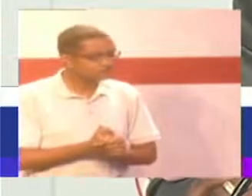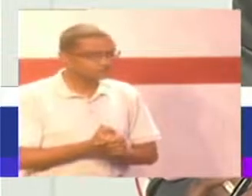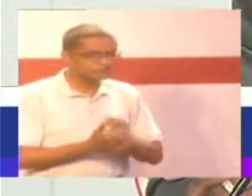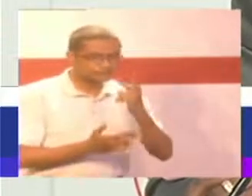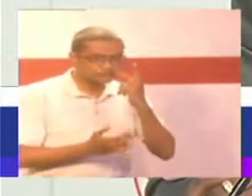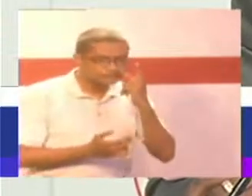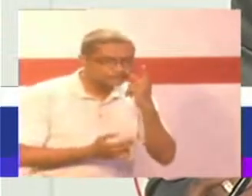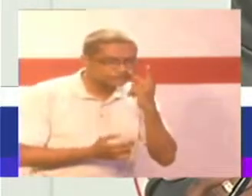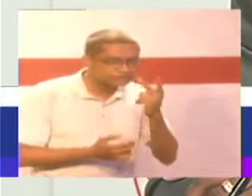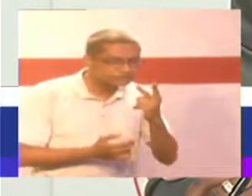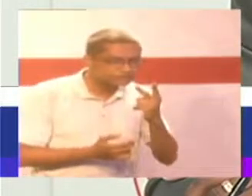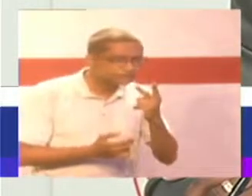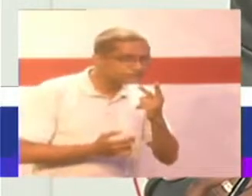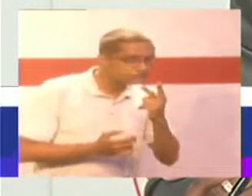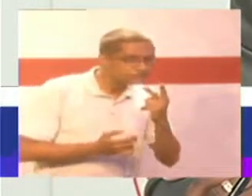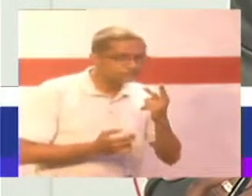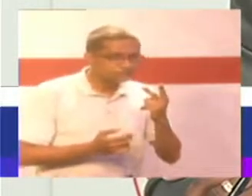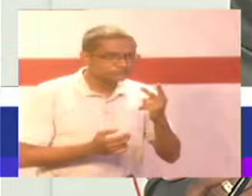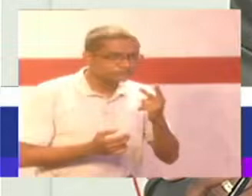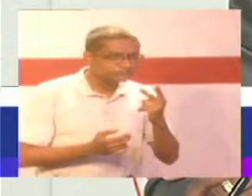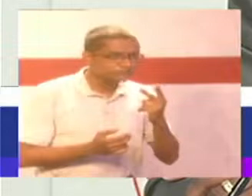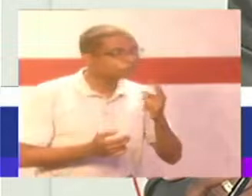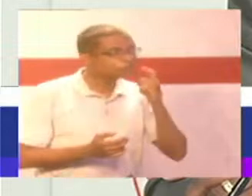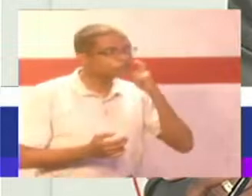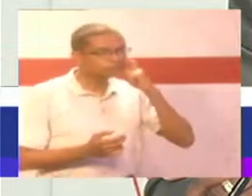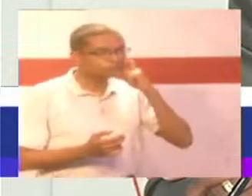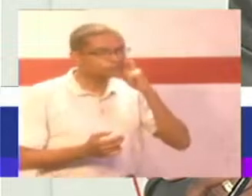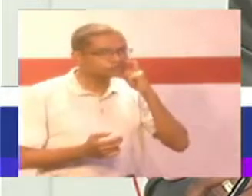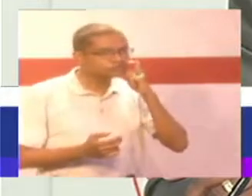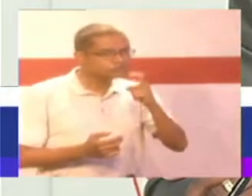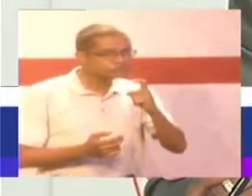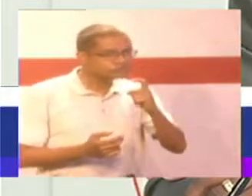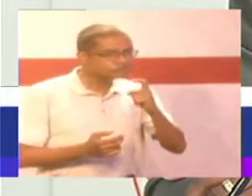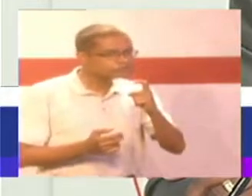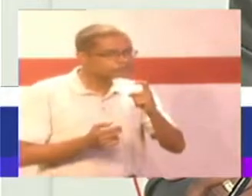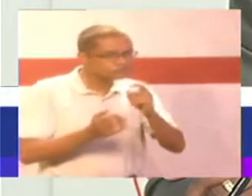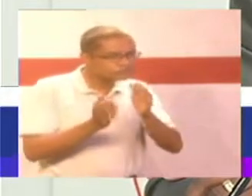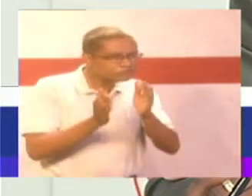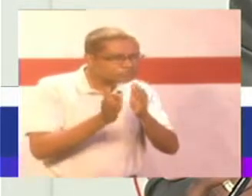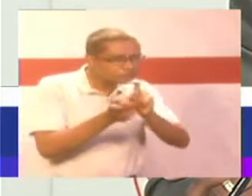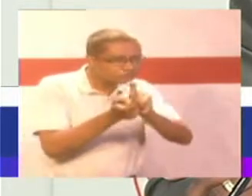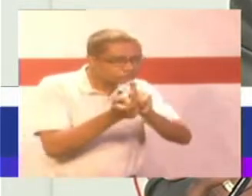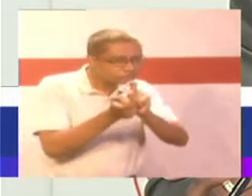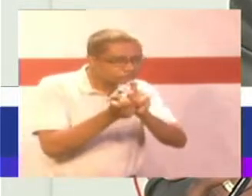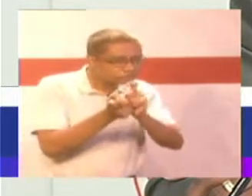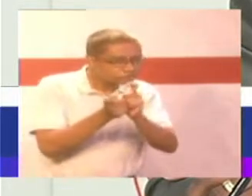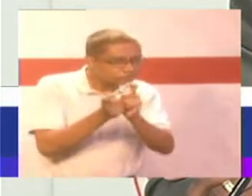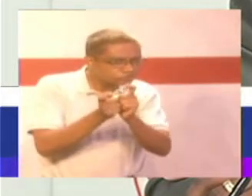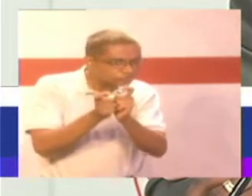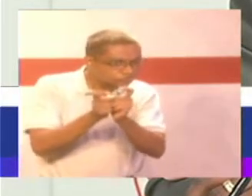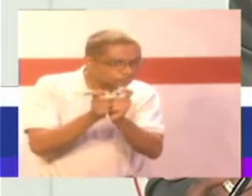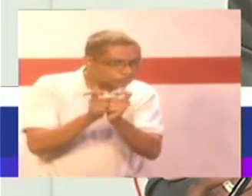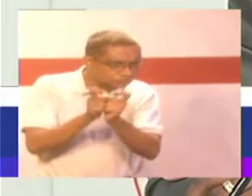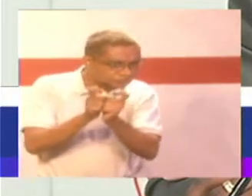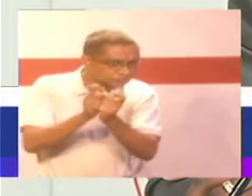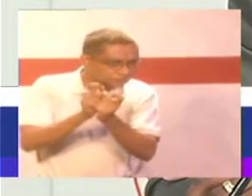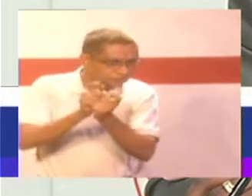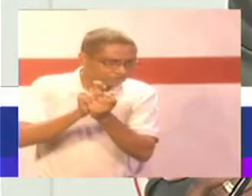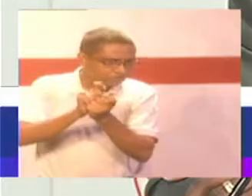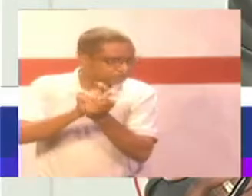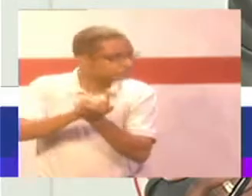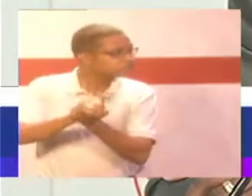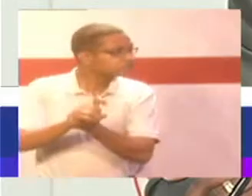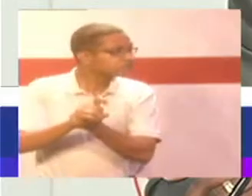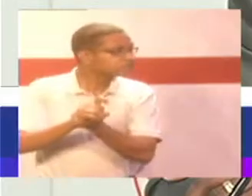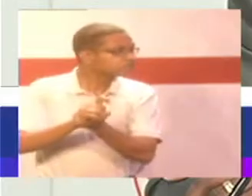a point where we are beginning to notice very small changes in trend, and those small changes, if